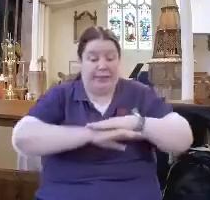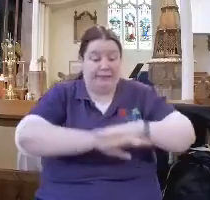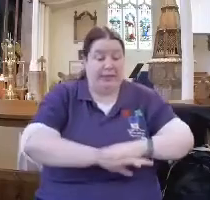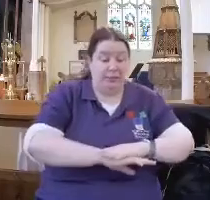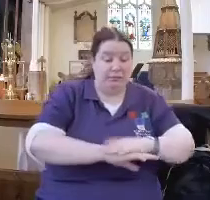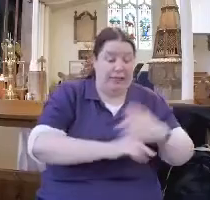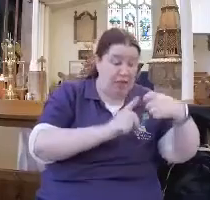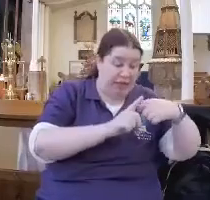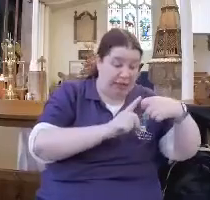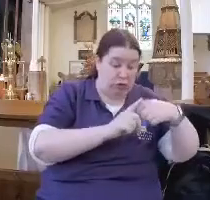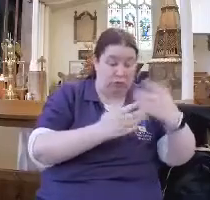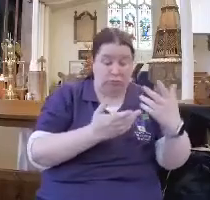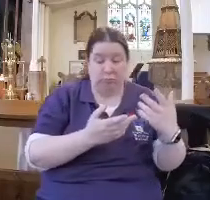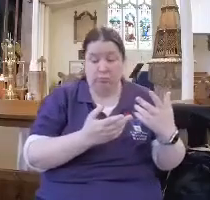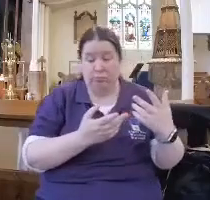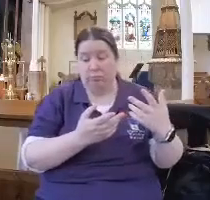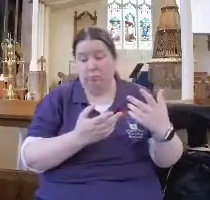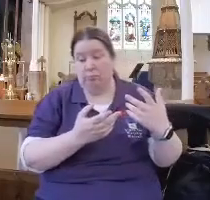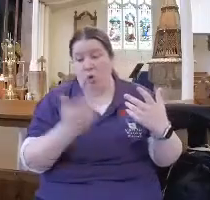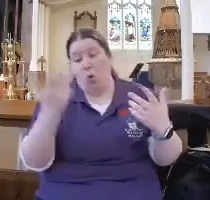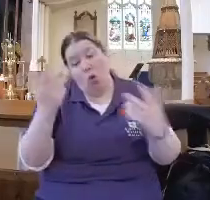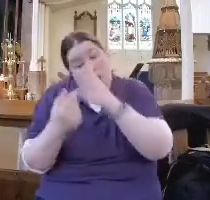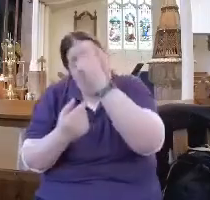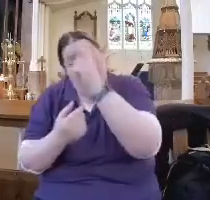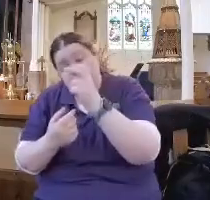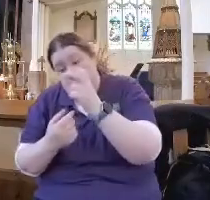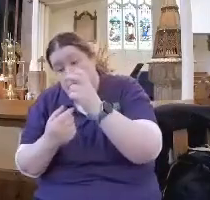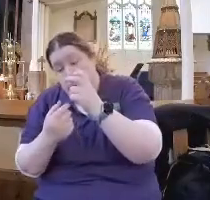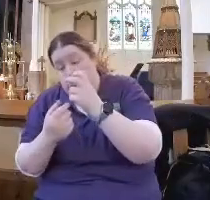as I say, it can be on the 51 going into Birmingham.